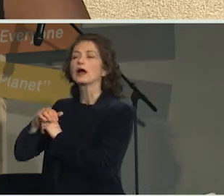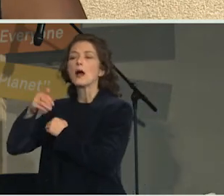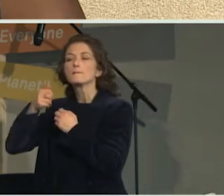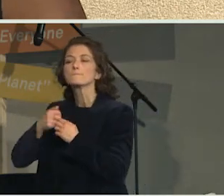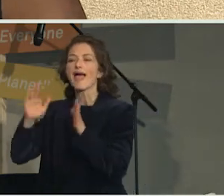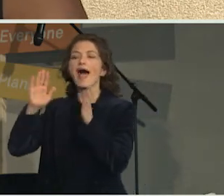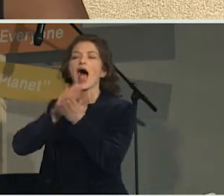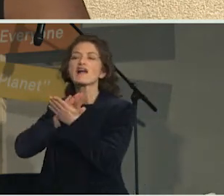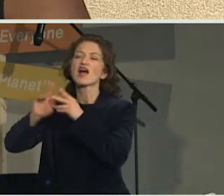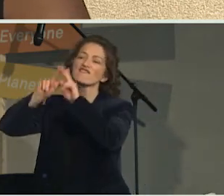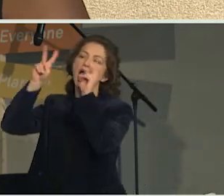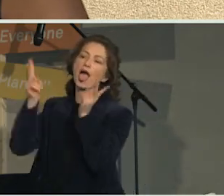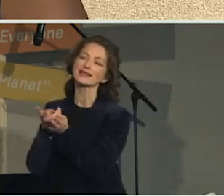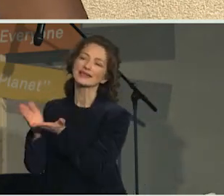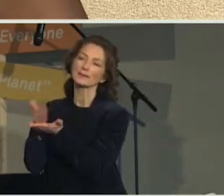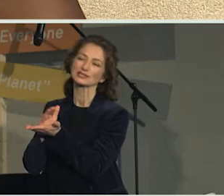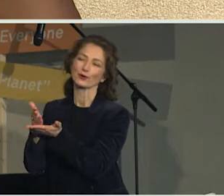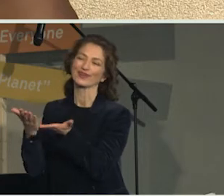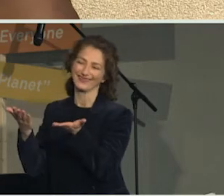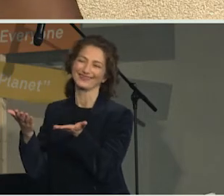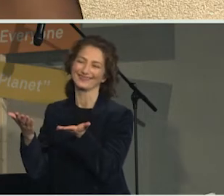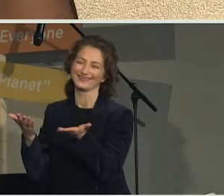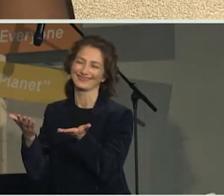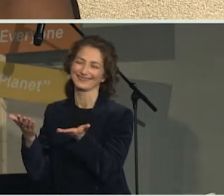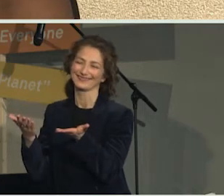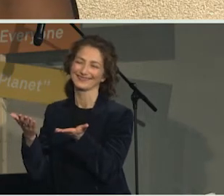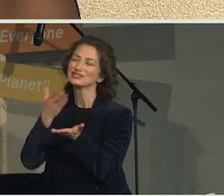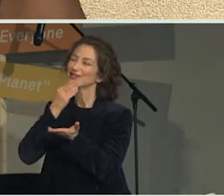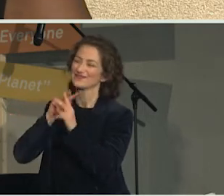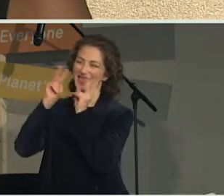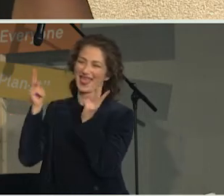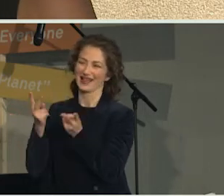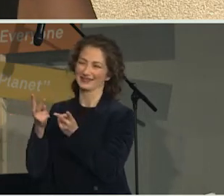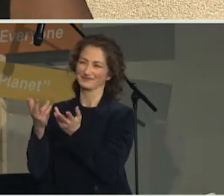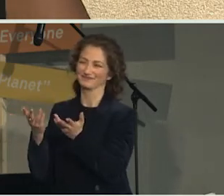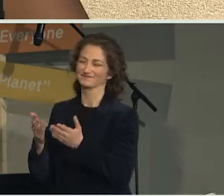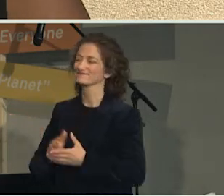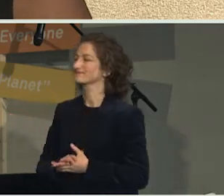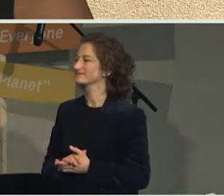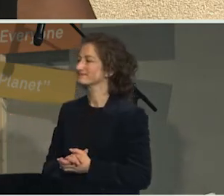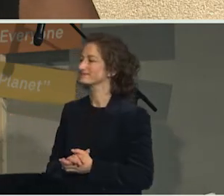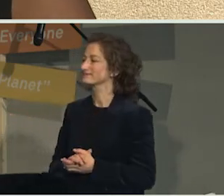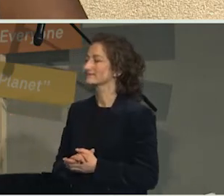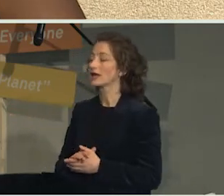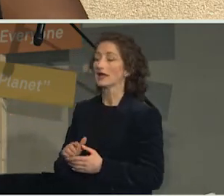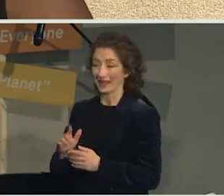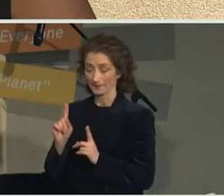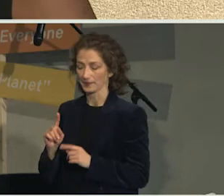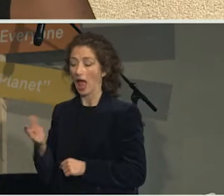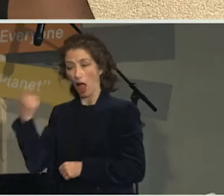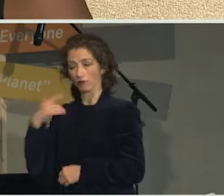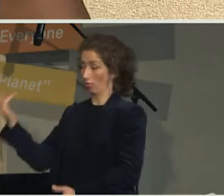of the world that we have now inherited. Now, I have sometimes been called upon to account for all the mischief